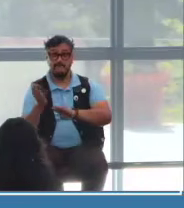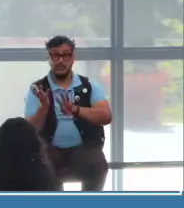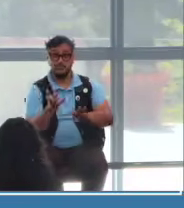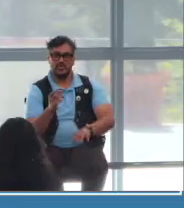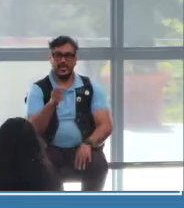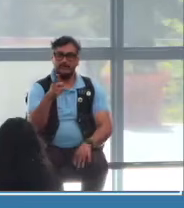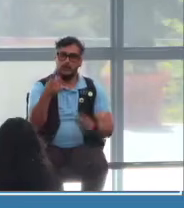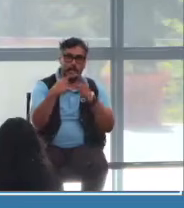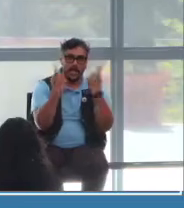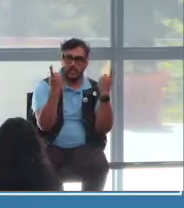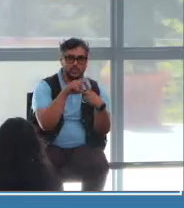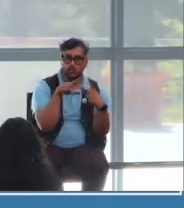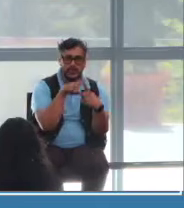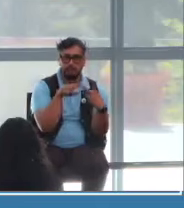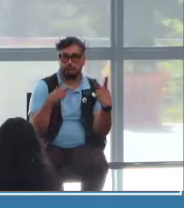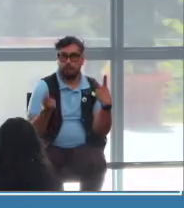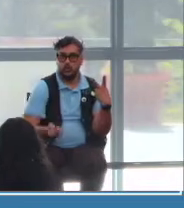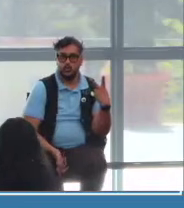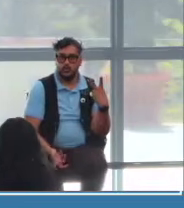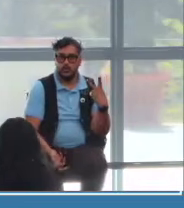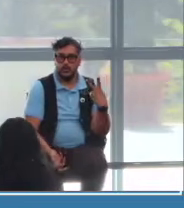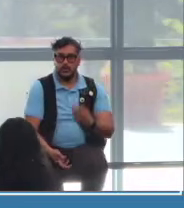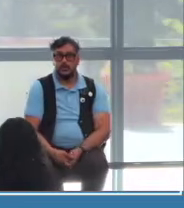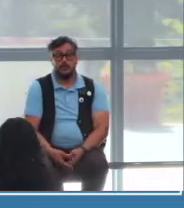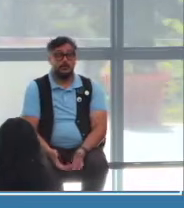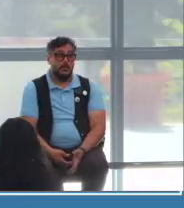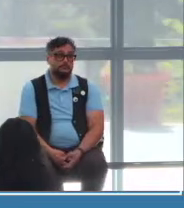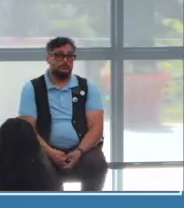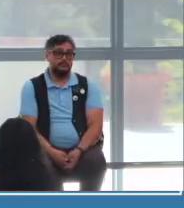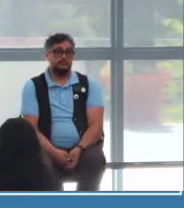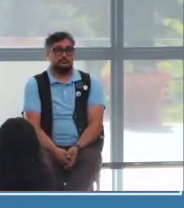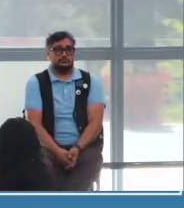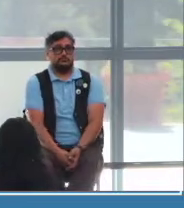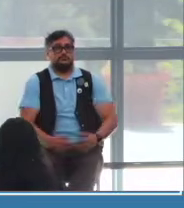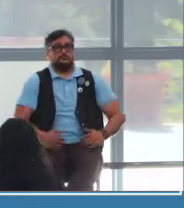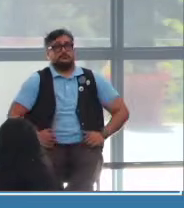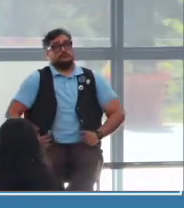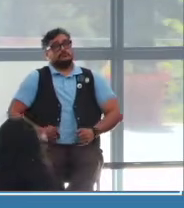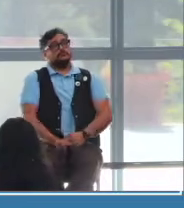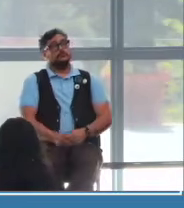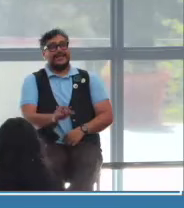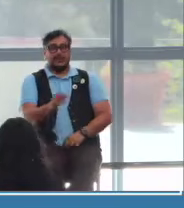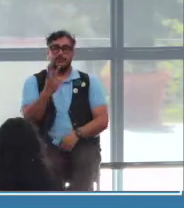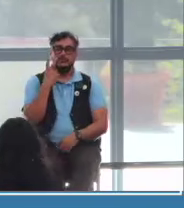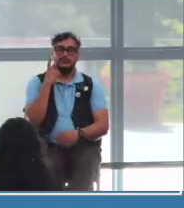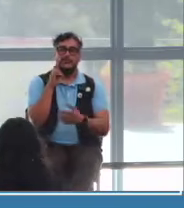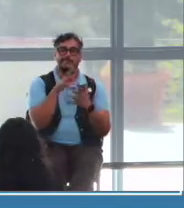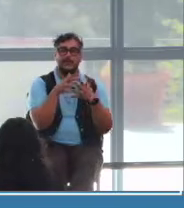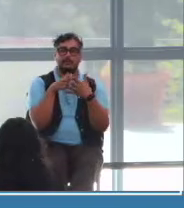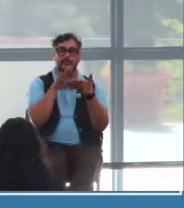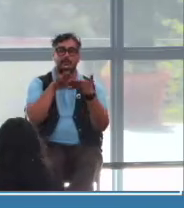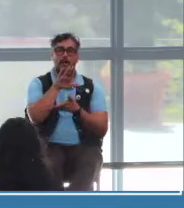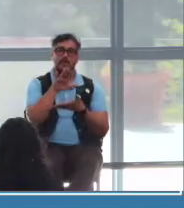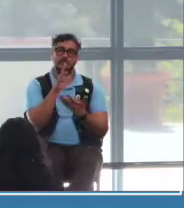allergic to Benlysta or Safnello, what can you take? Well, if you look at the American College of